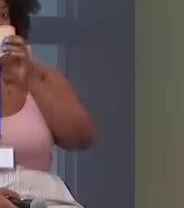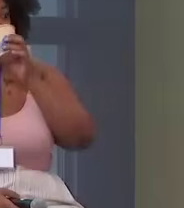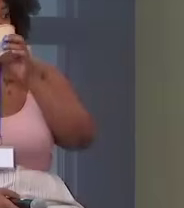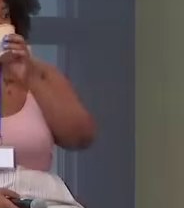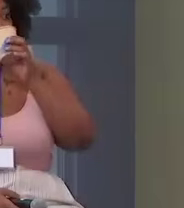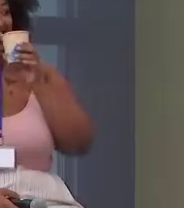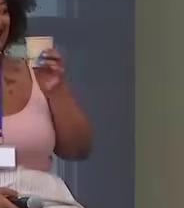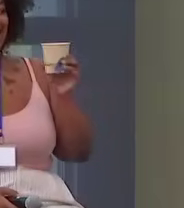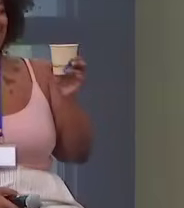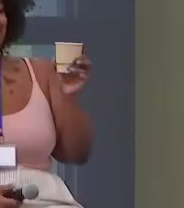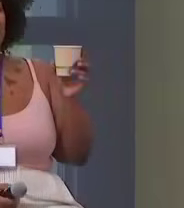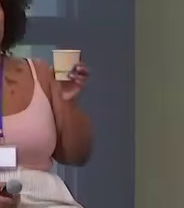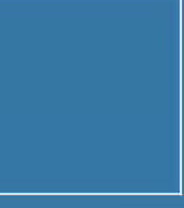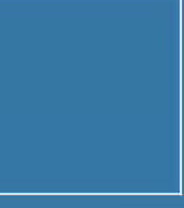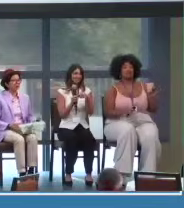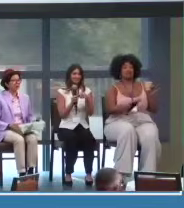730227.